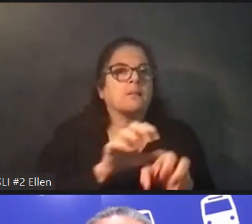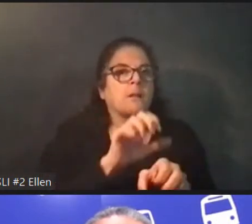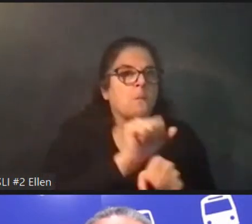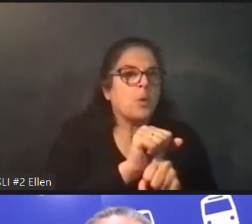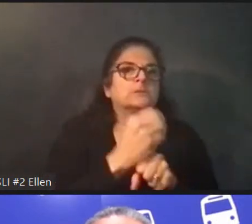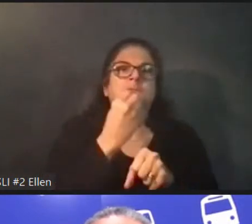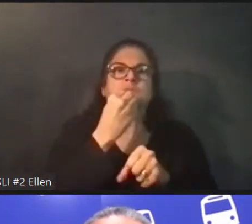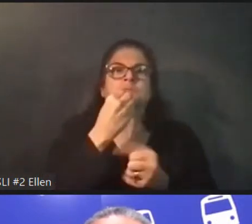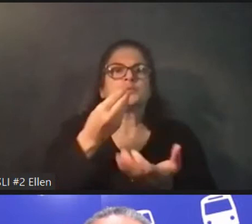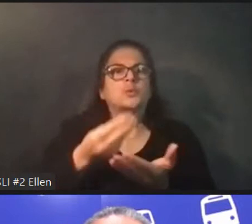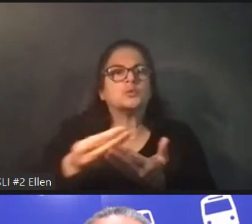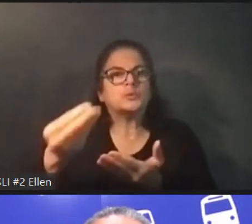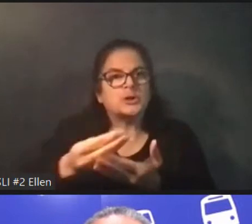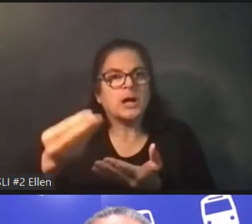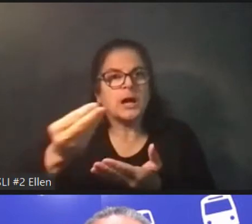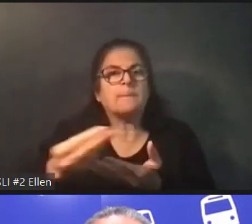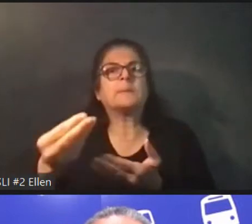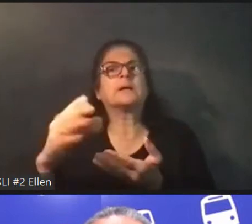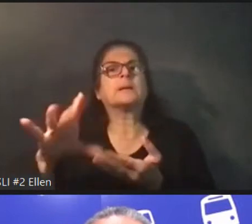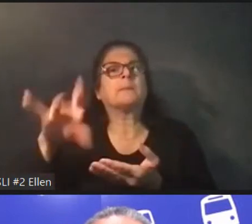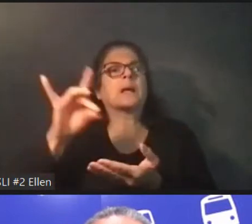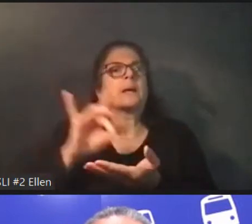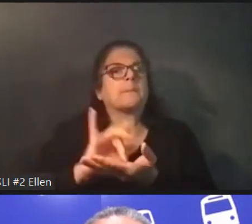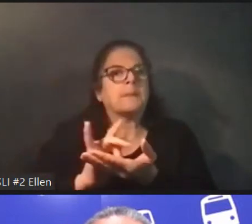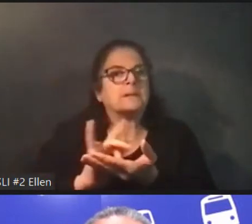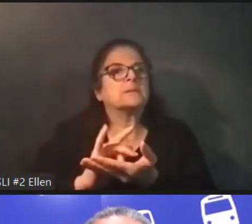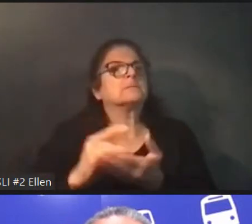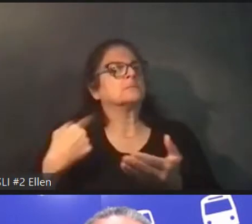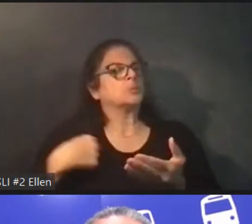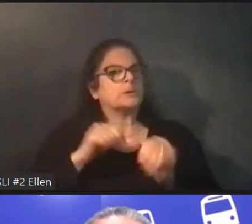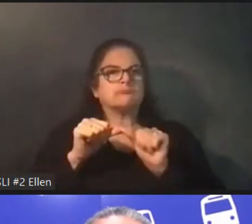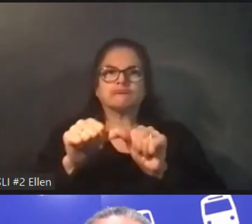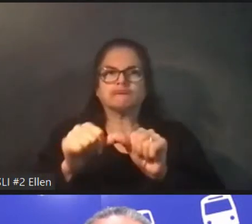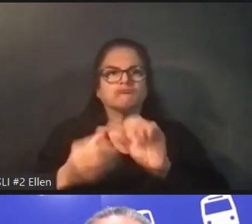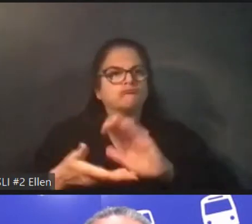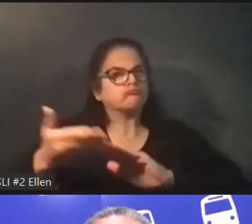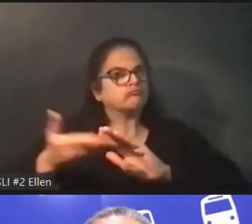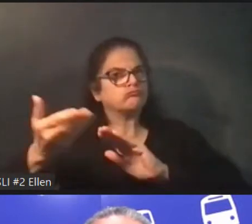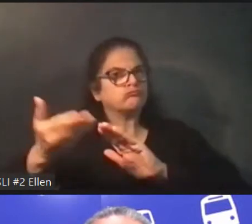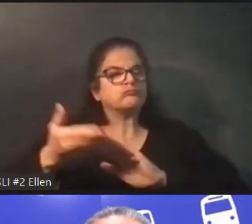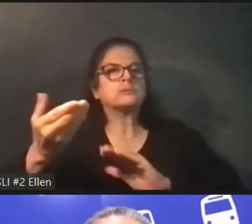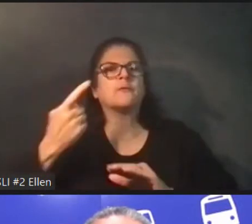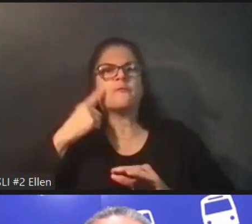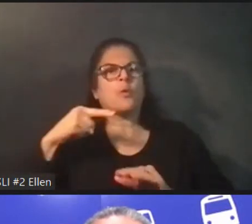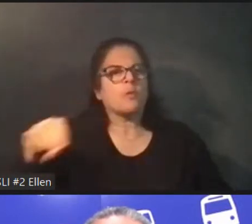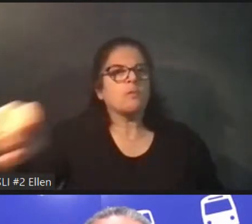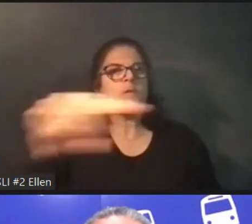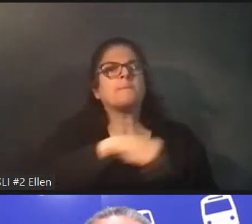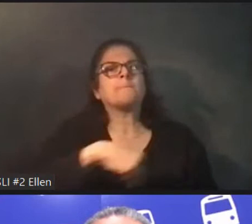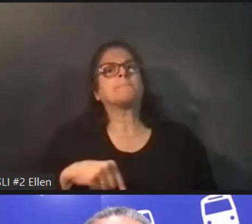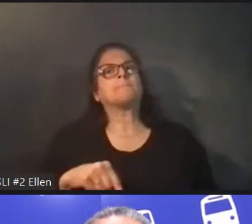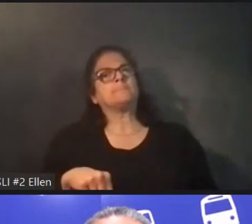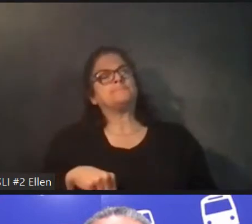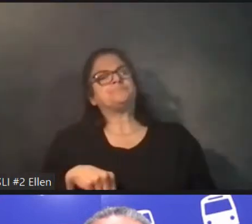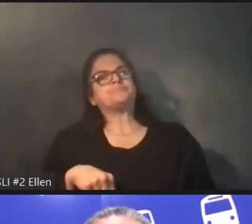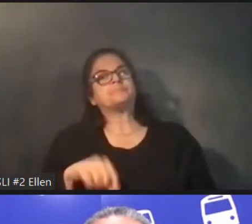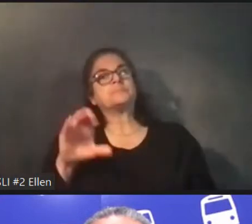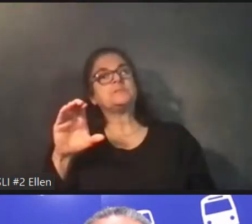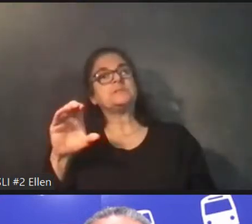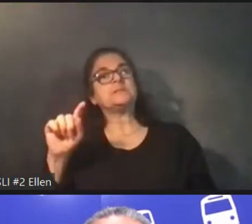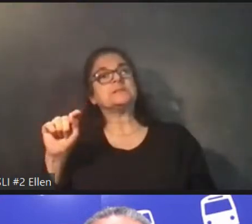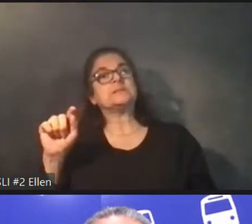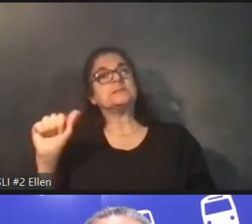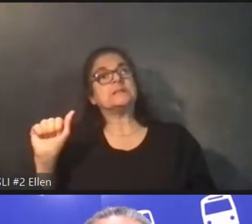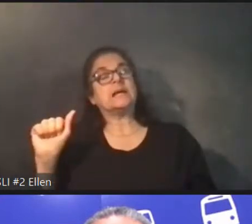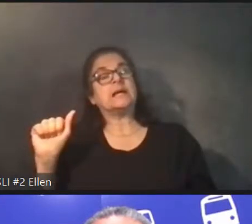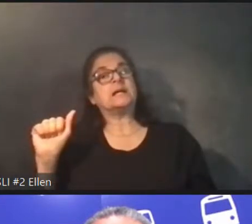shopping, and picking up prescriptions. Also, the CTA regained more than 50% of its